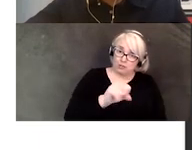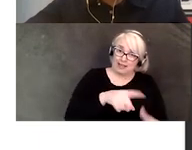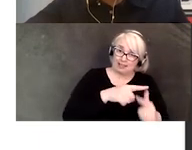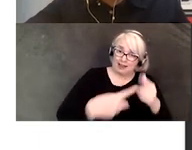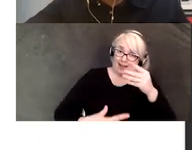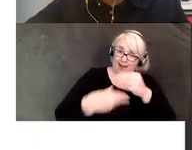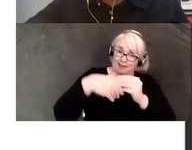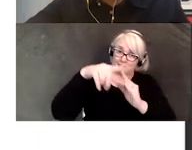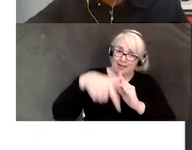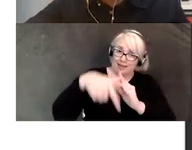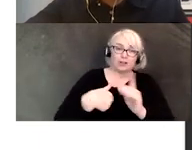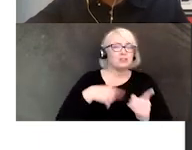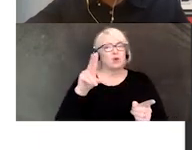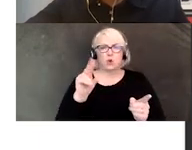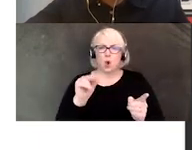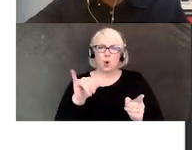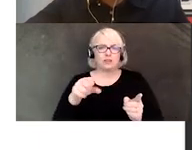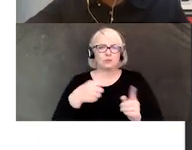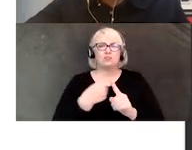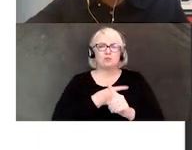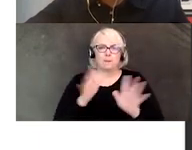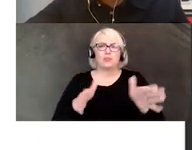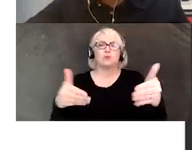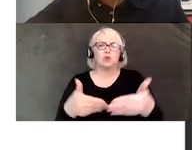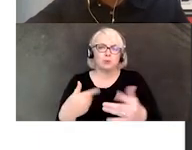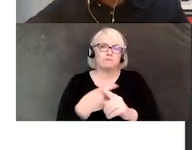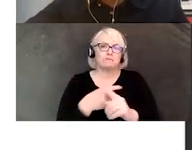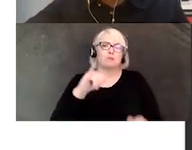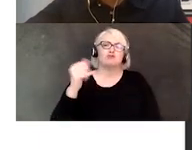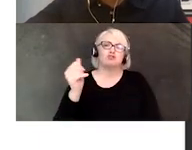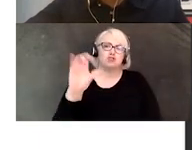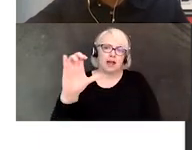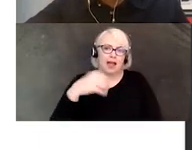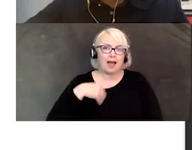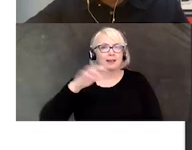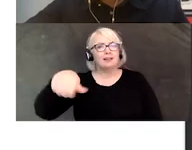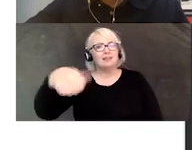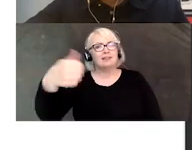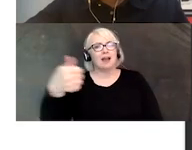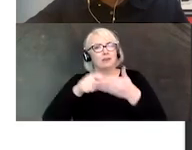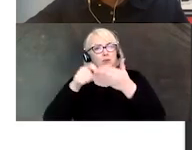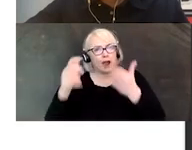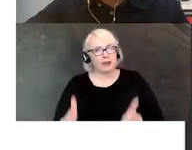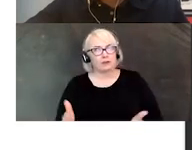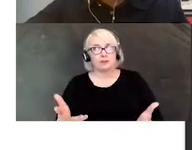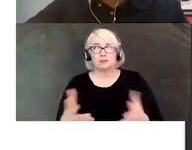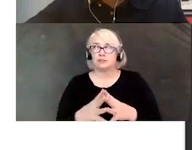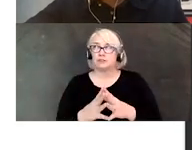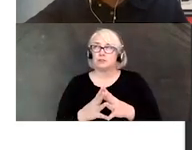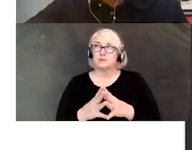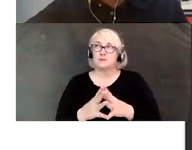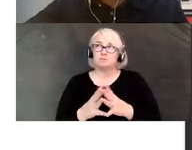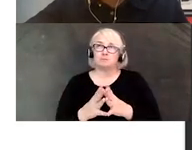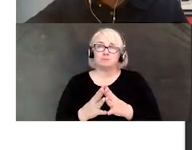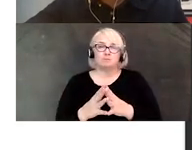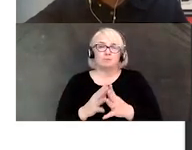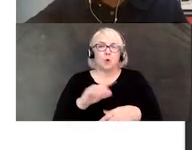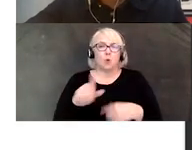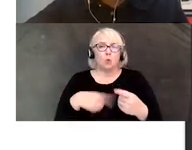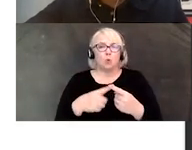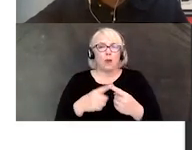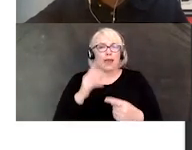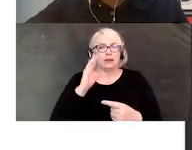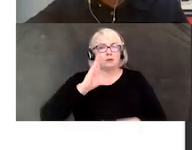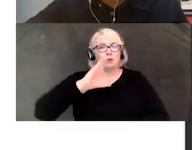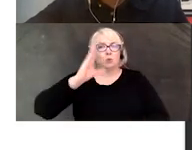it was from the room. was from Jack and all of the other writers of just, you know, when is it, when is a power burst going to be